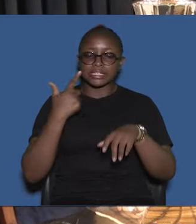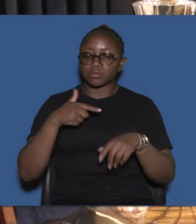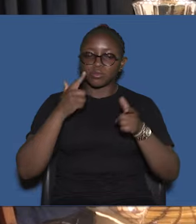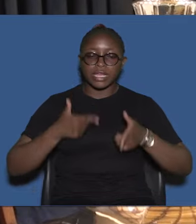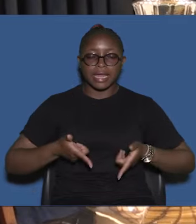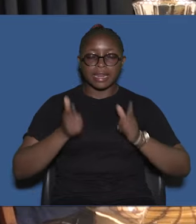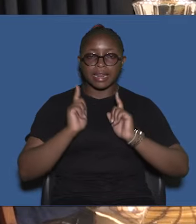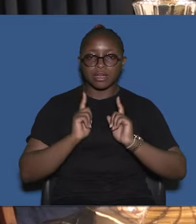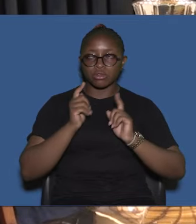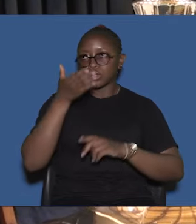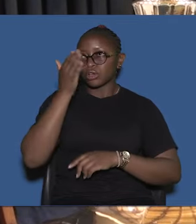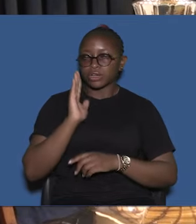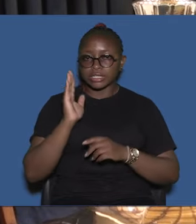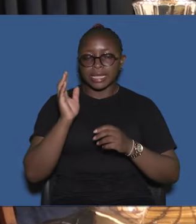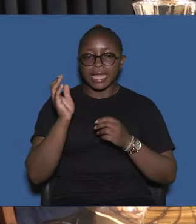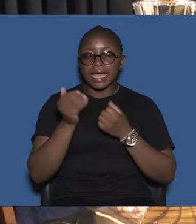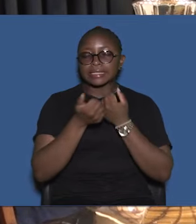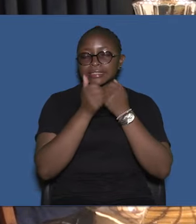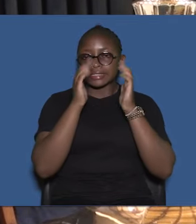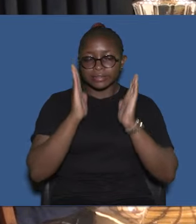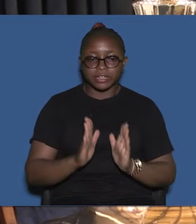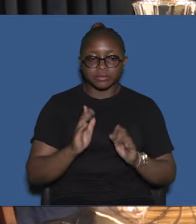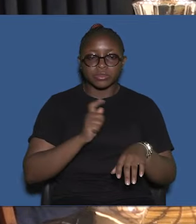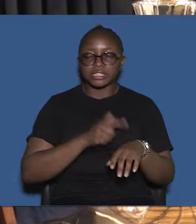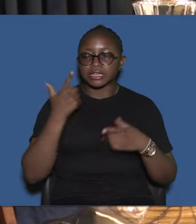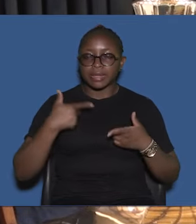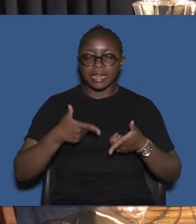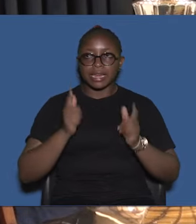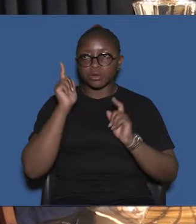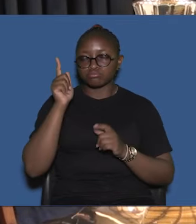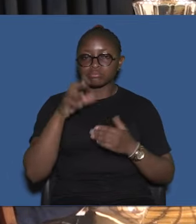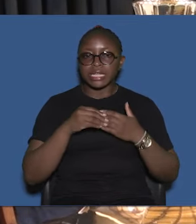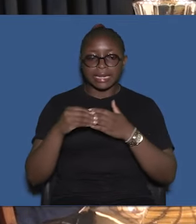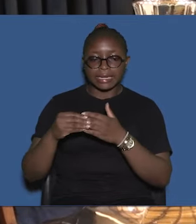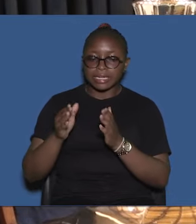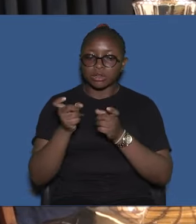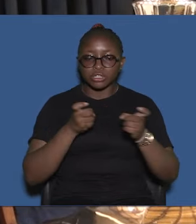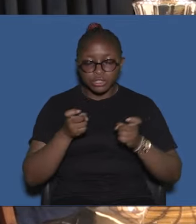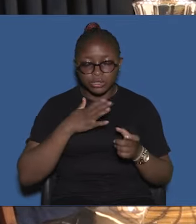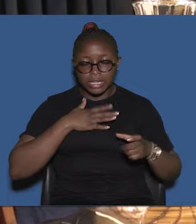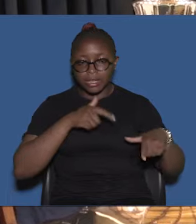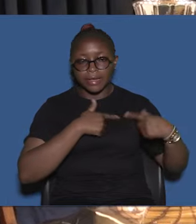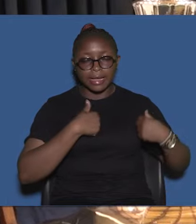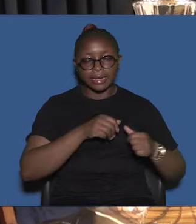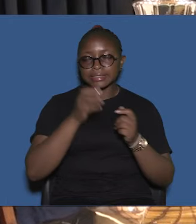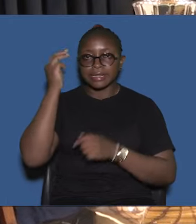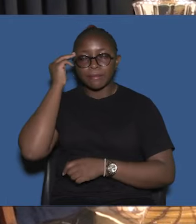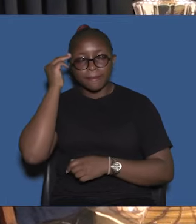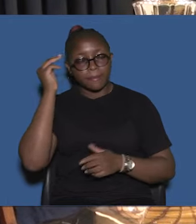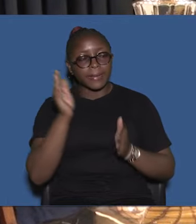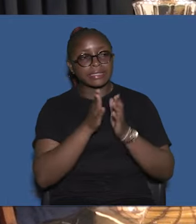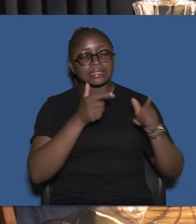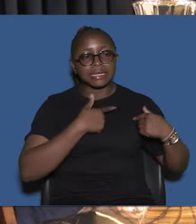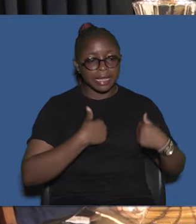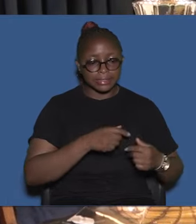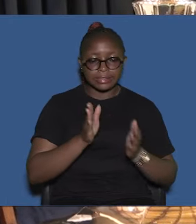lead, to be the one leading us, to be the one controlling our hearts, to be the one controlling our mind and our heart and our behavior.